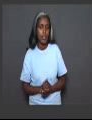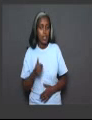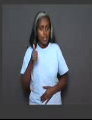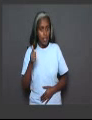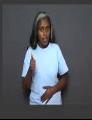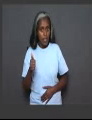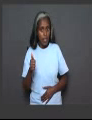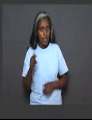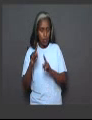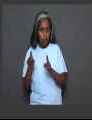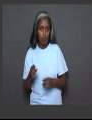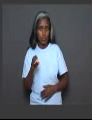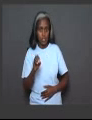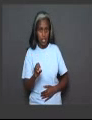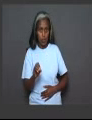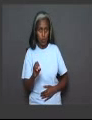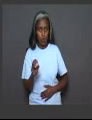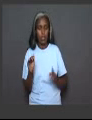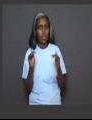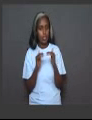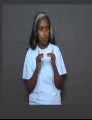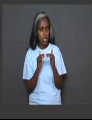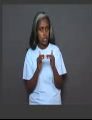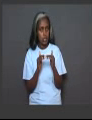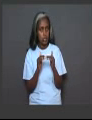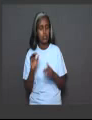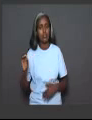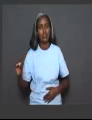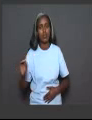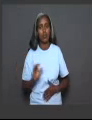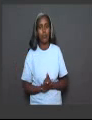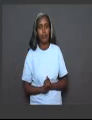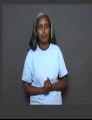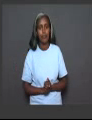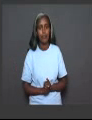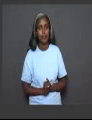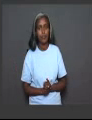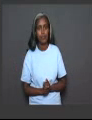A of 0 equals 0.